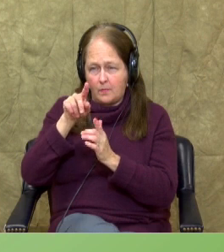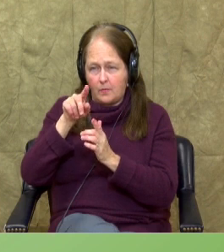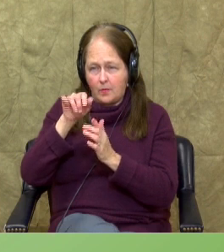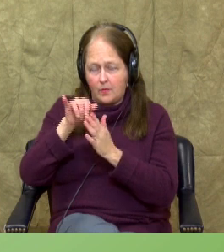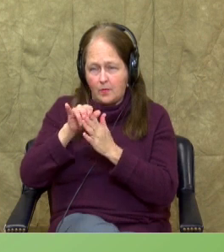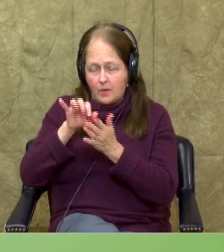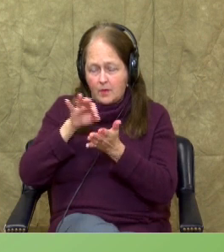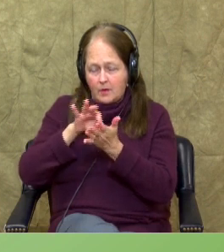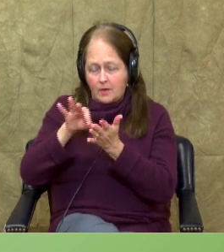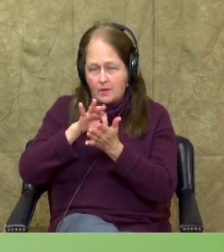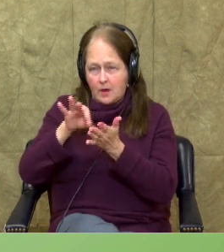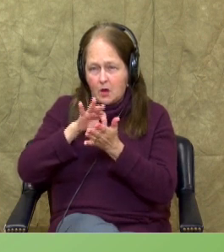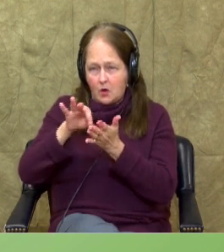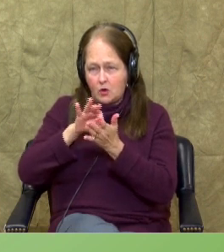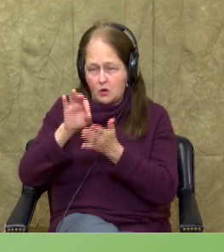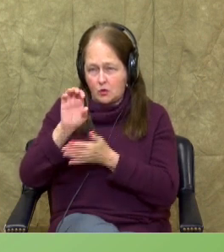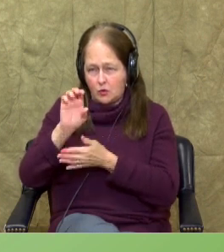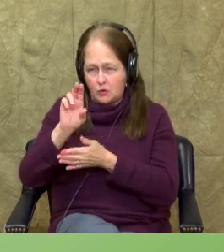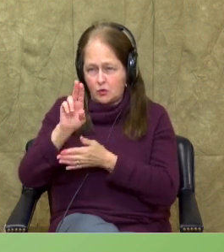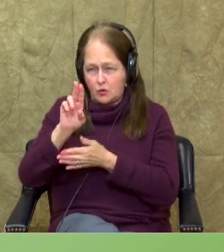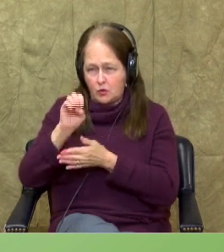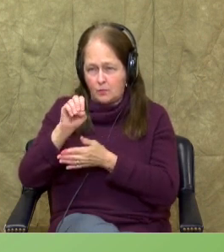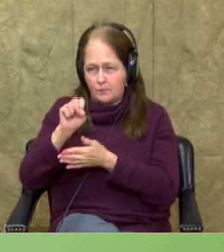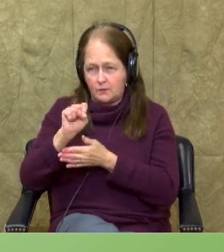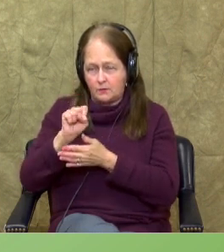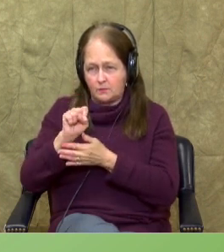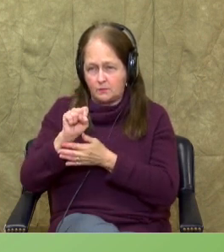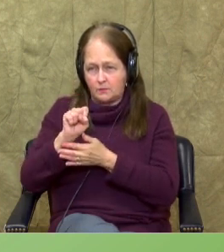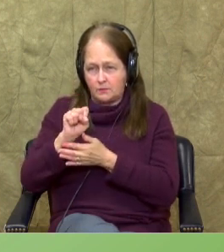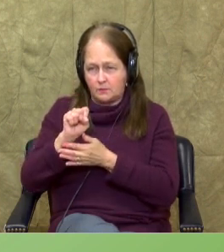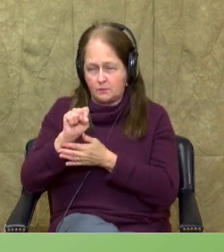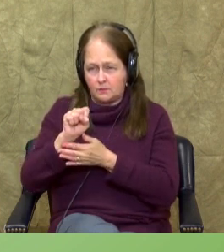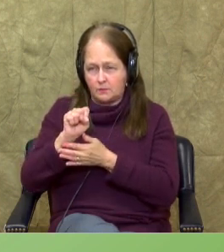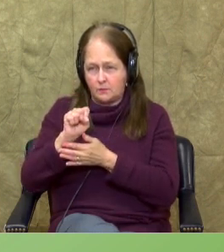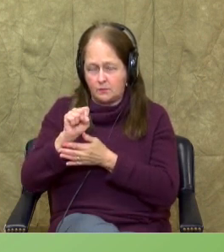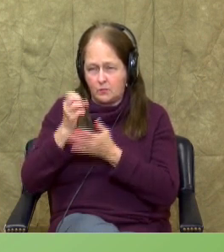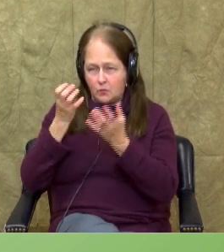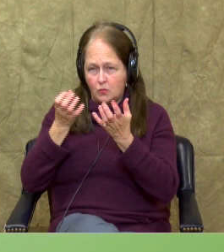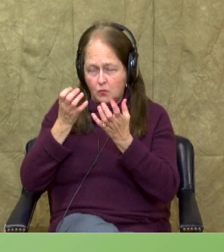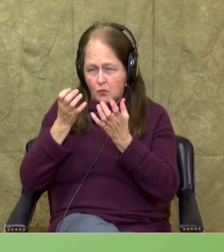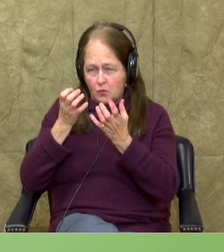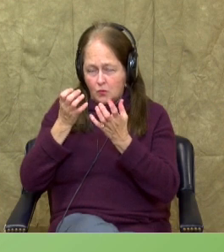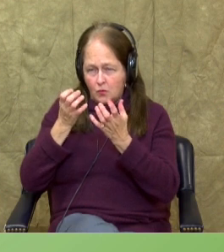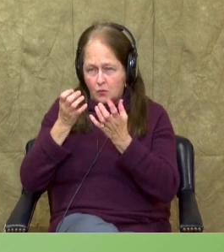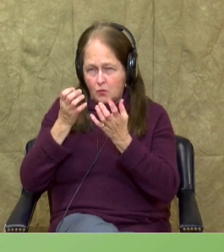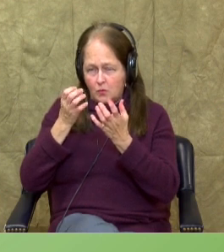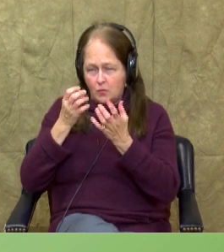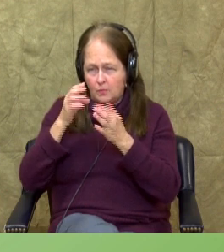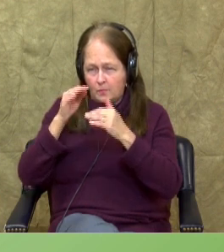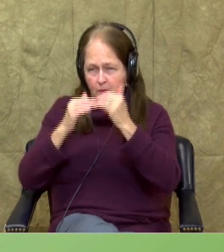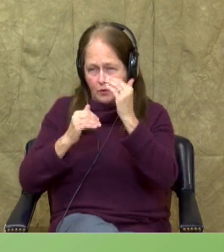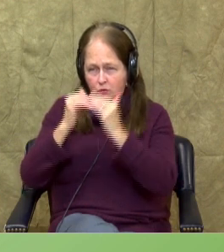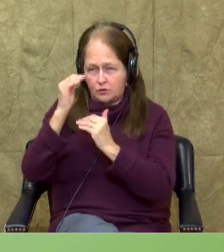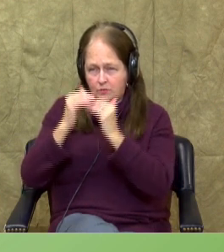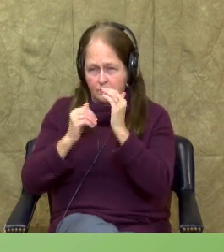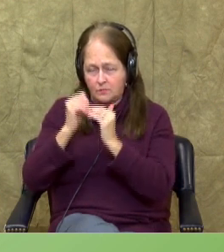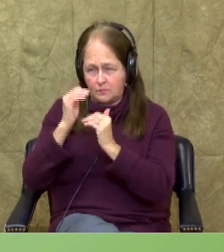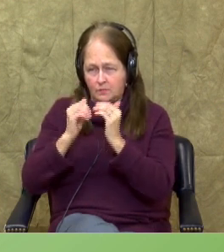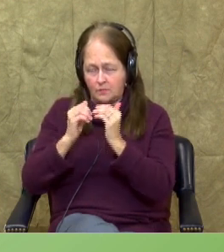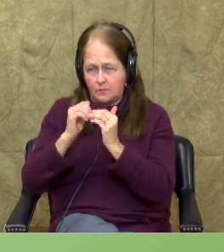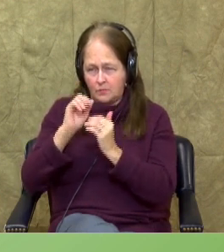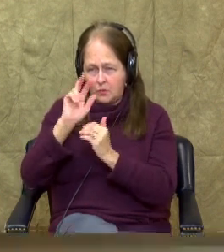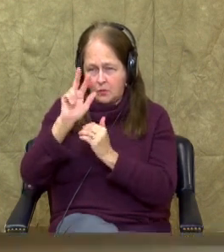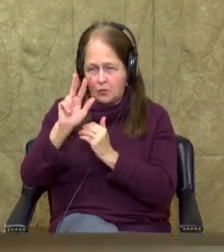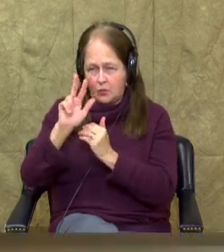besides just counting all the cubes. I want you to take a look at the one we built, the